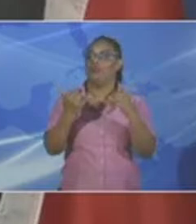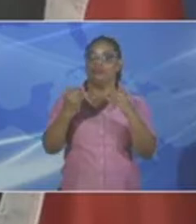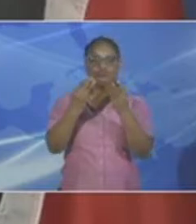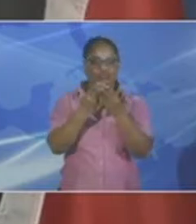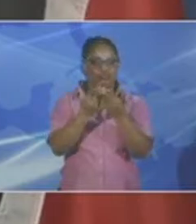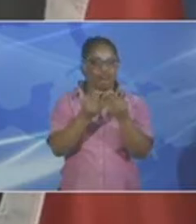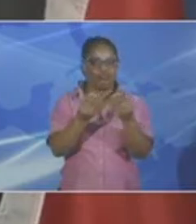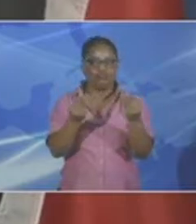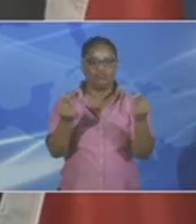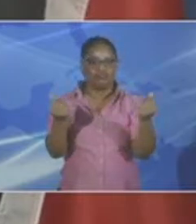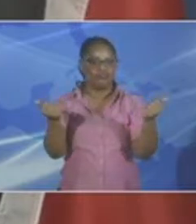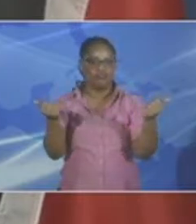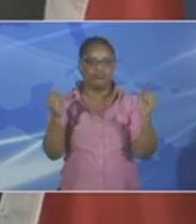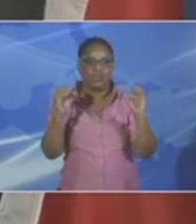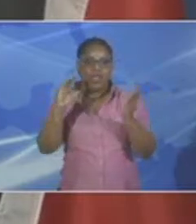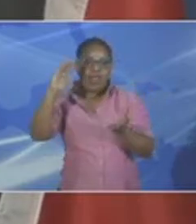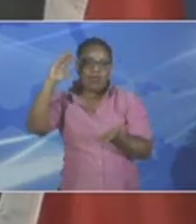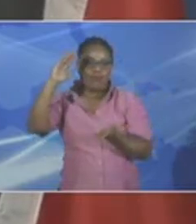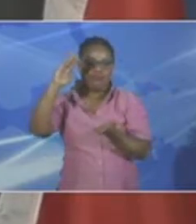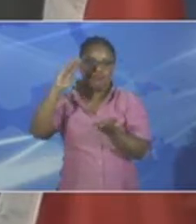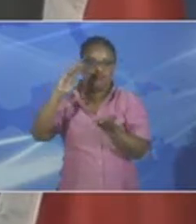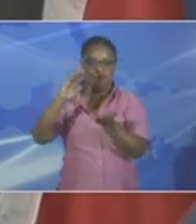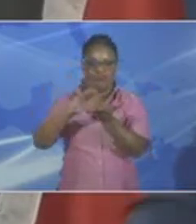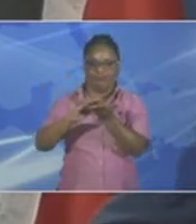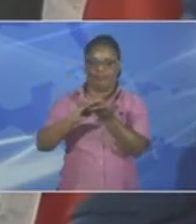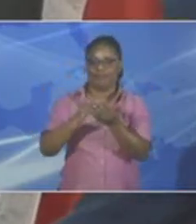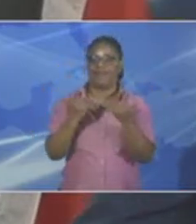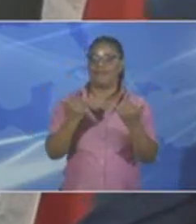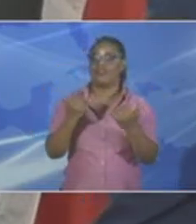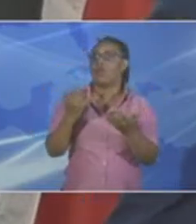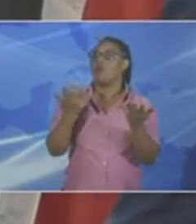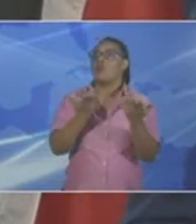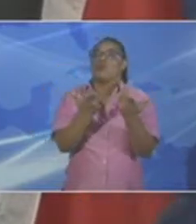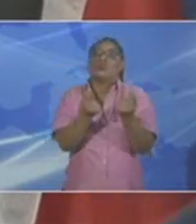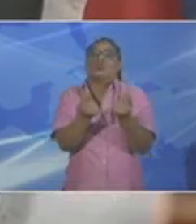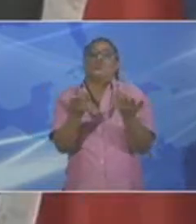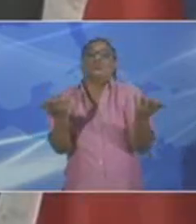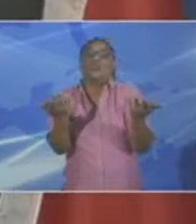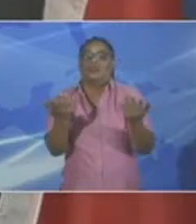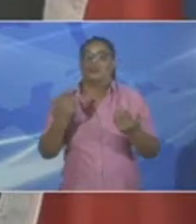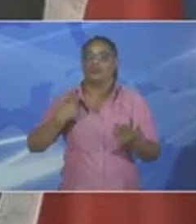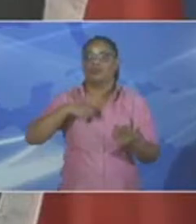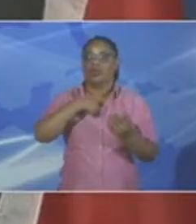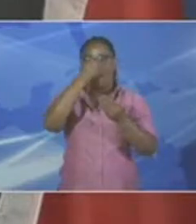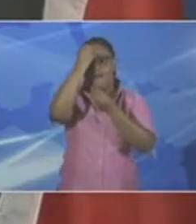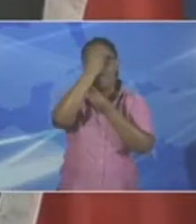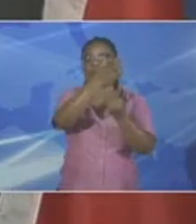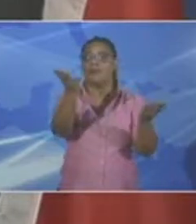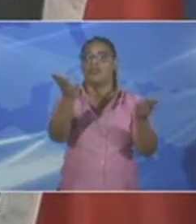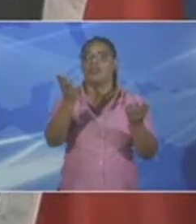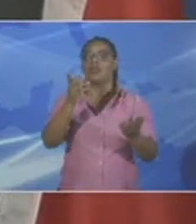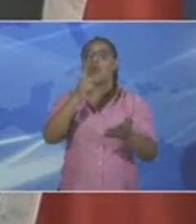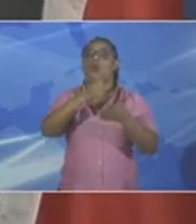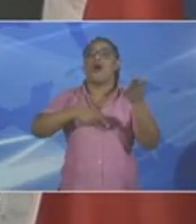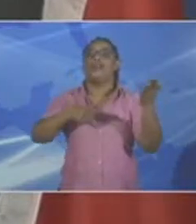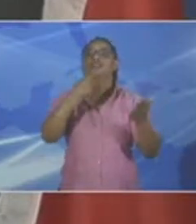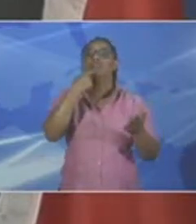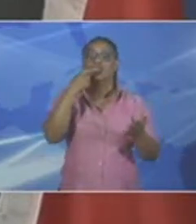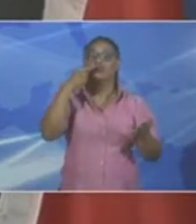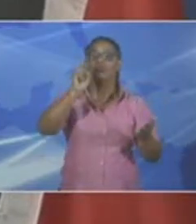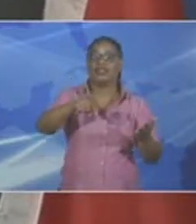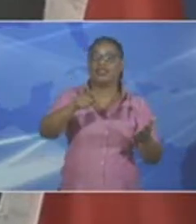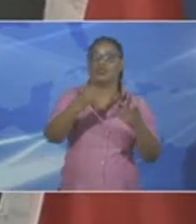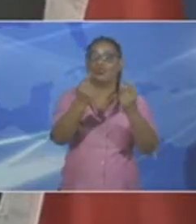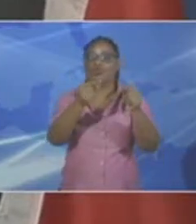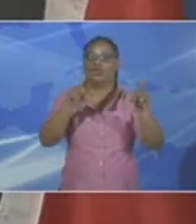what, in fact, what we'll do is simply say what is required to be done, and if you didn't hear it as something to